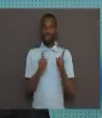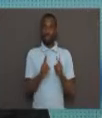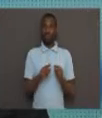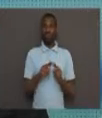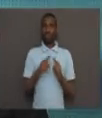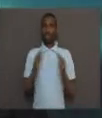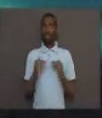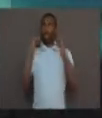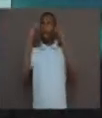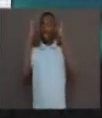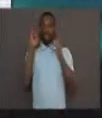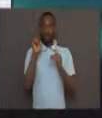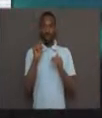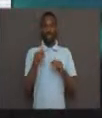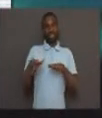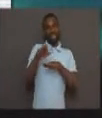maximum point.